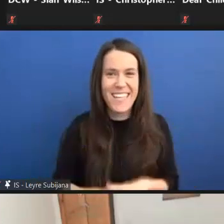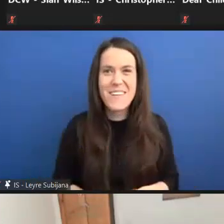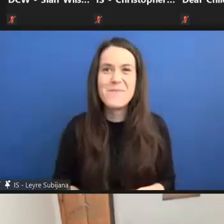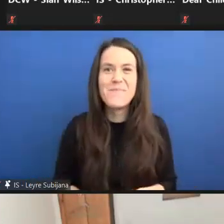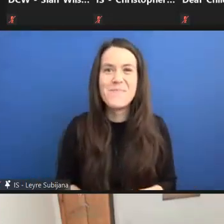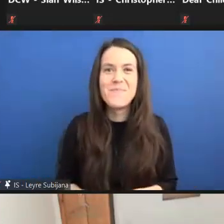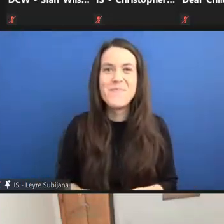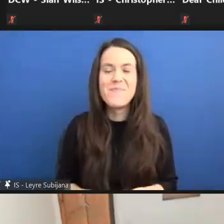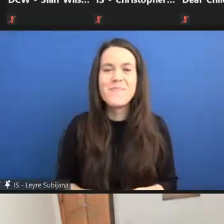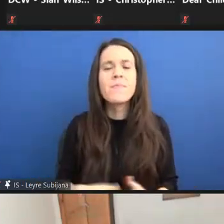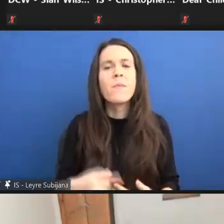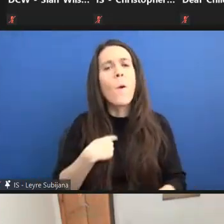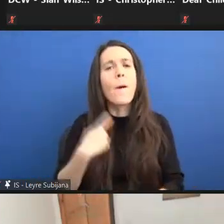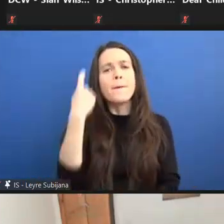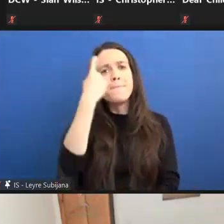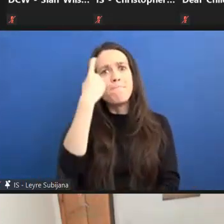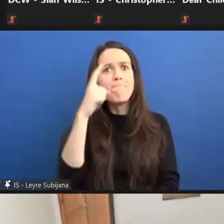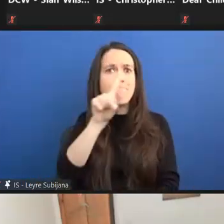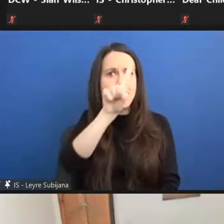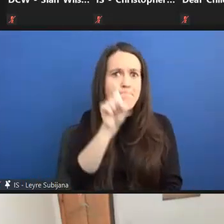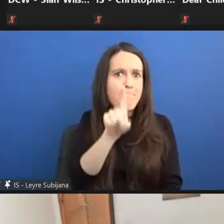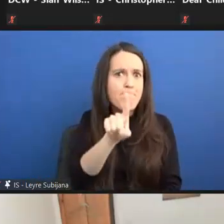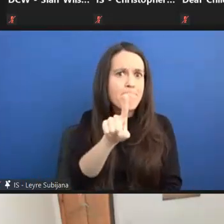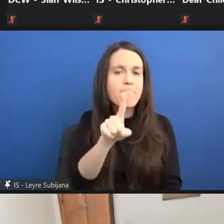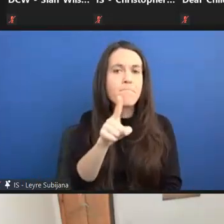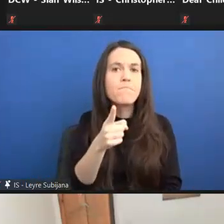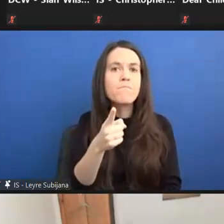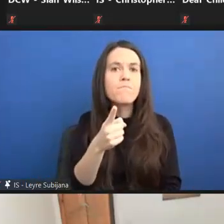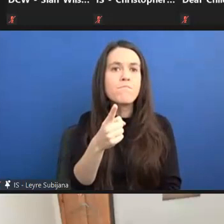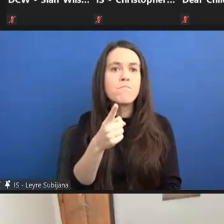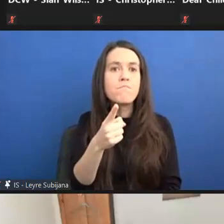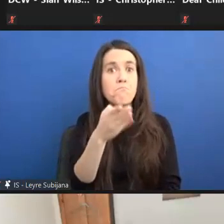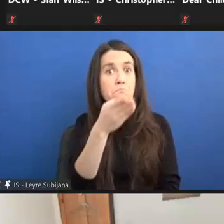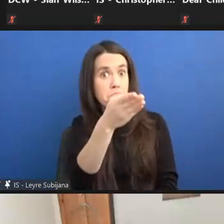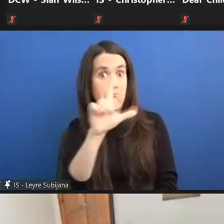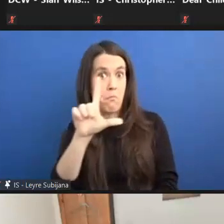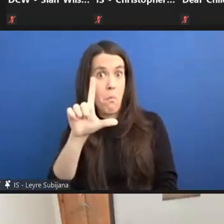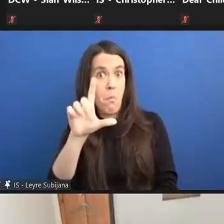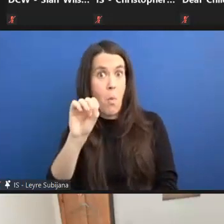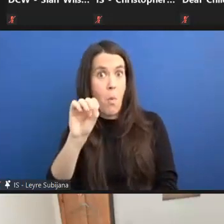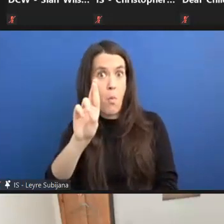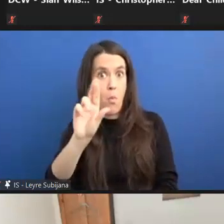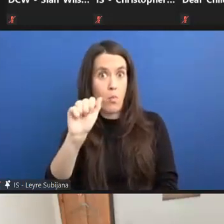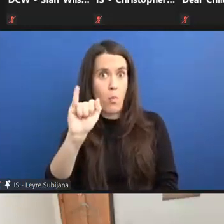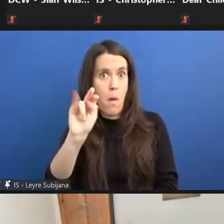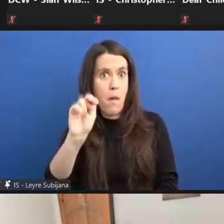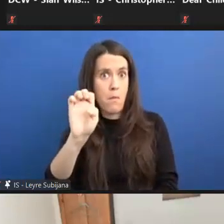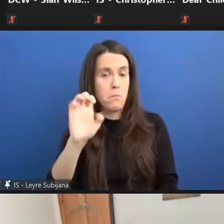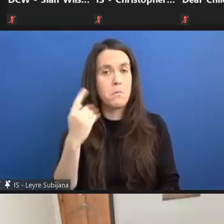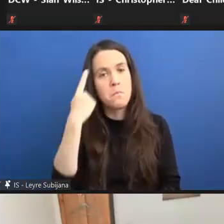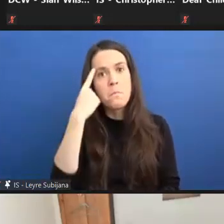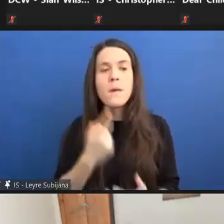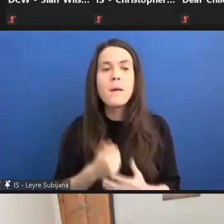wonder, there is one question I wonder if I could direct to Lorraine first.